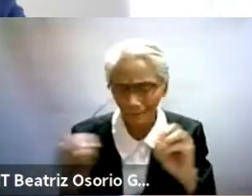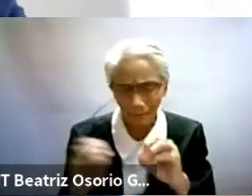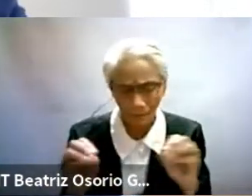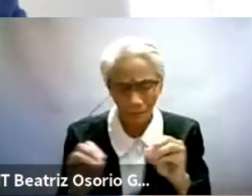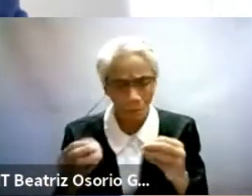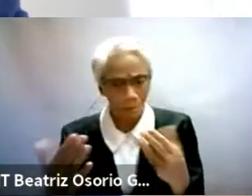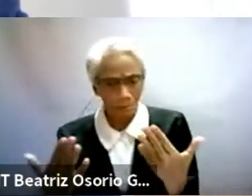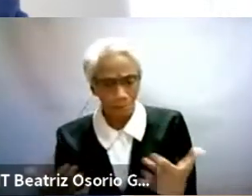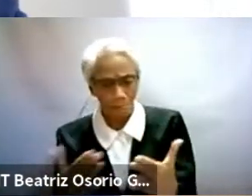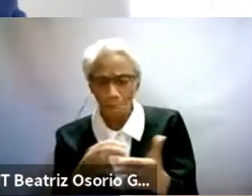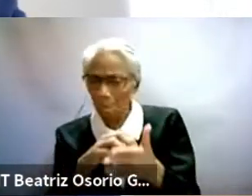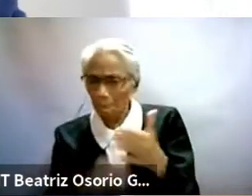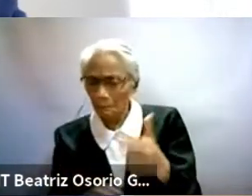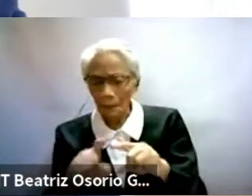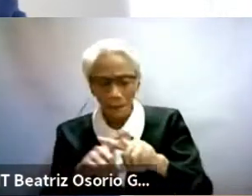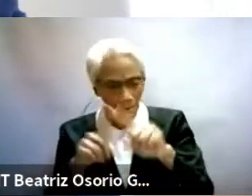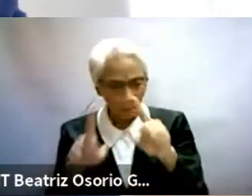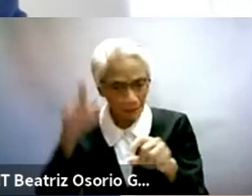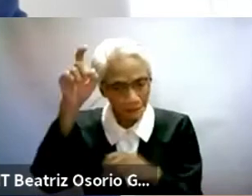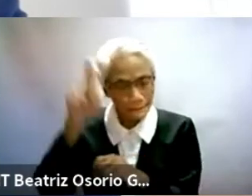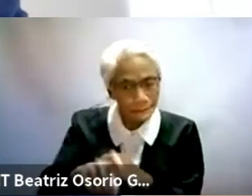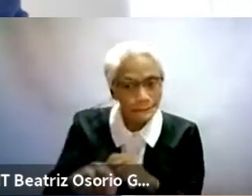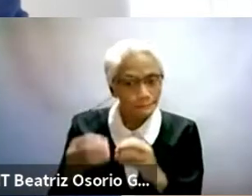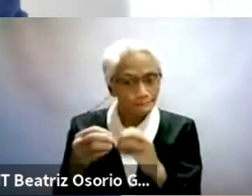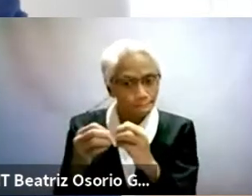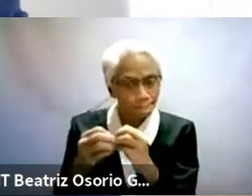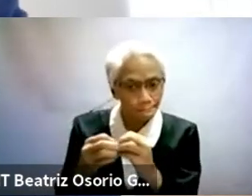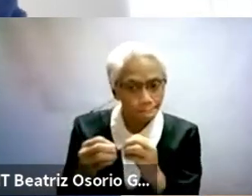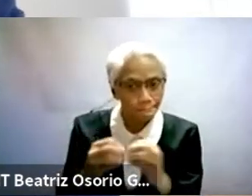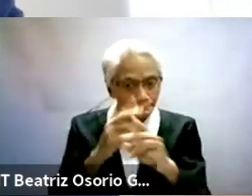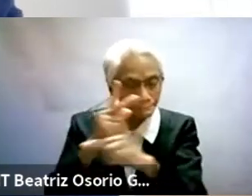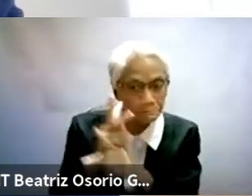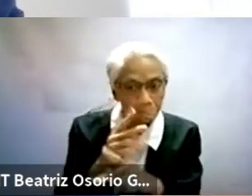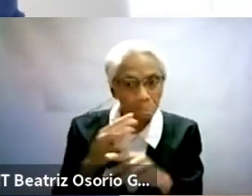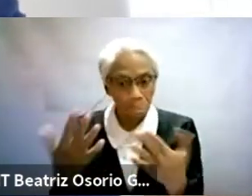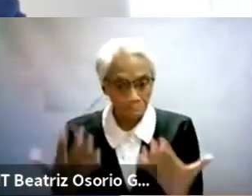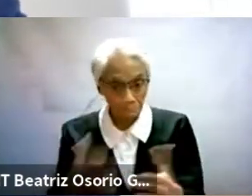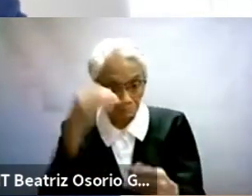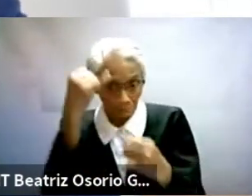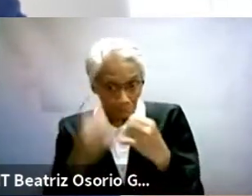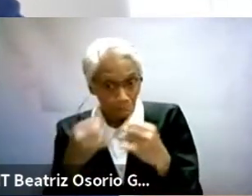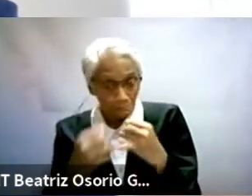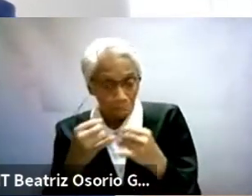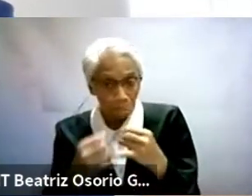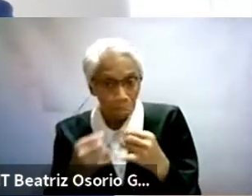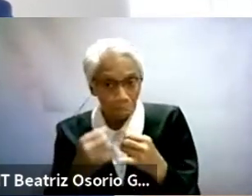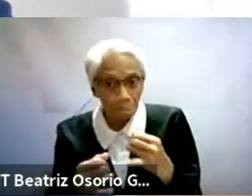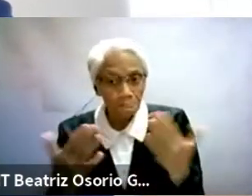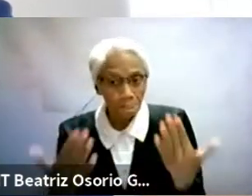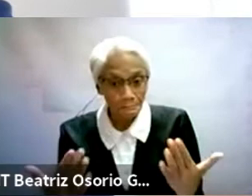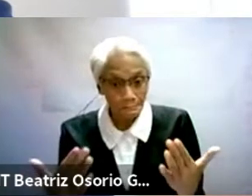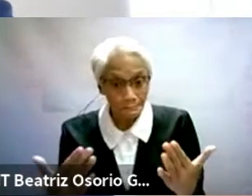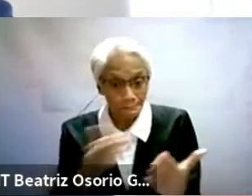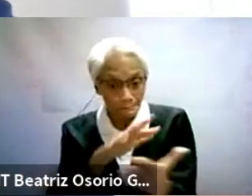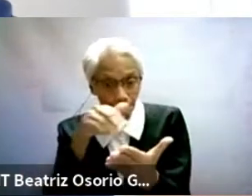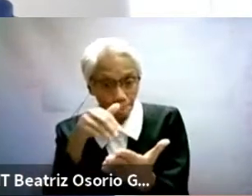adoption. It must be measured in how it is now used, and finally, how it impacts on the lived experience